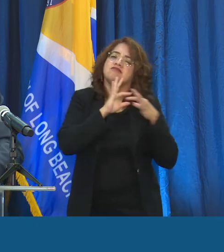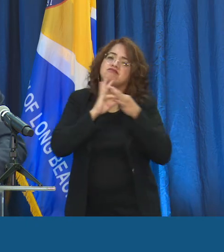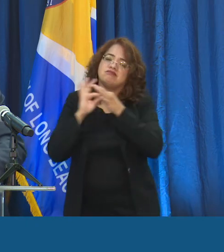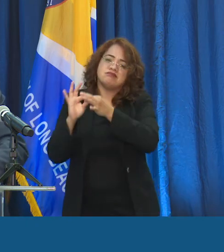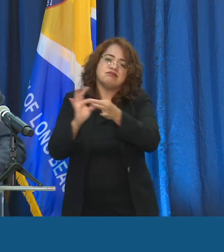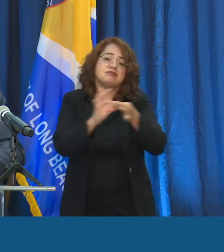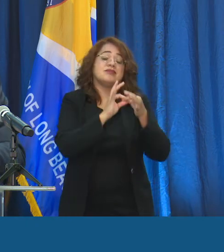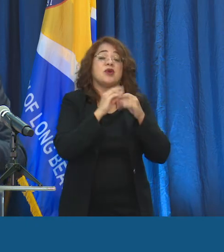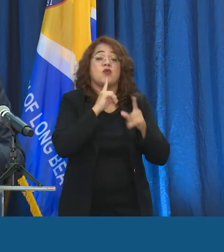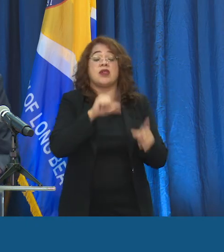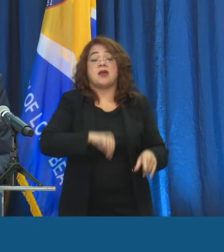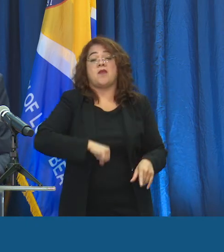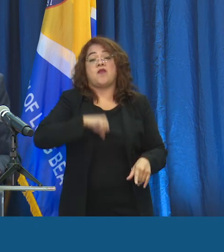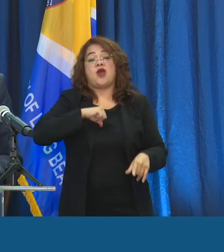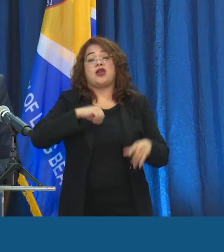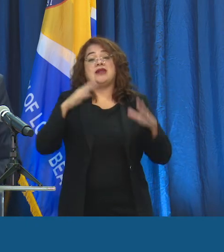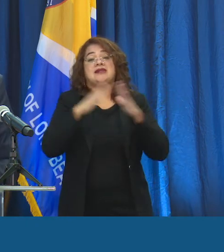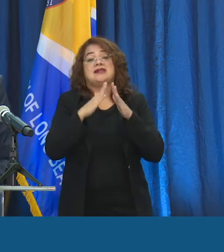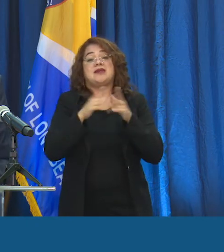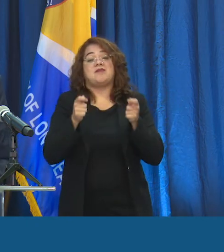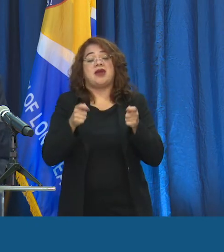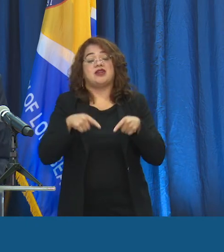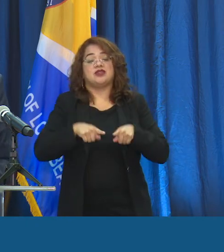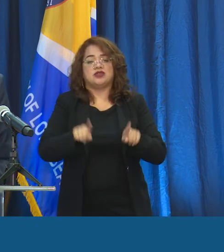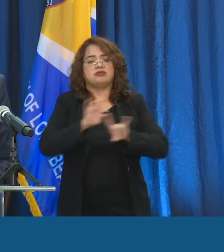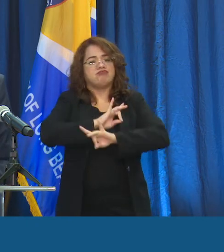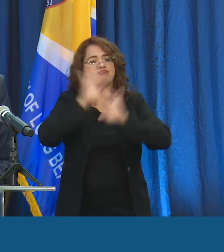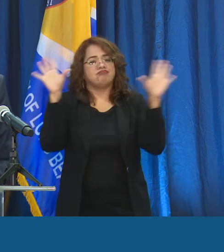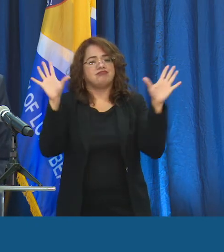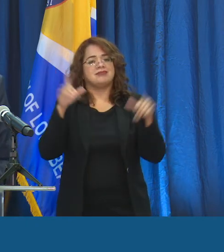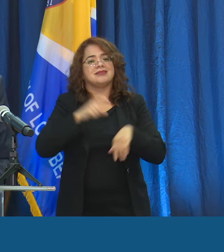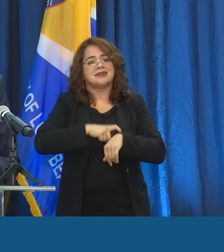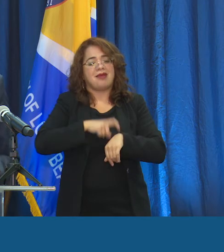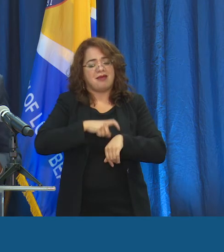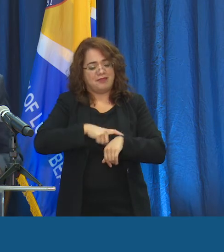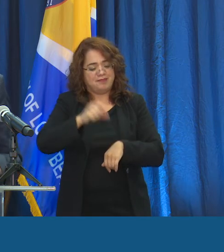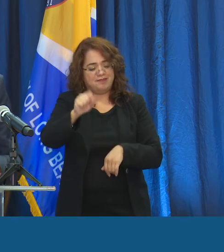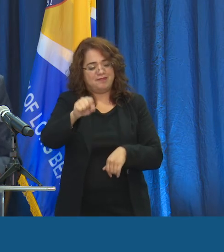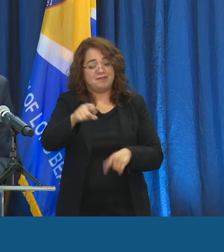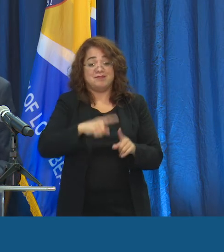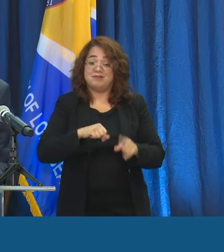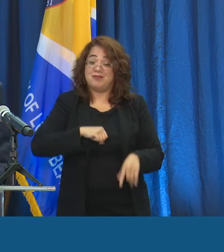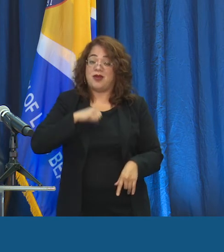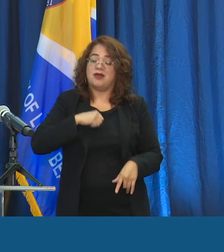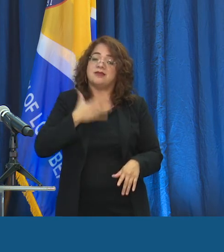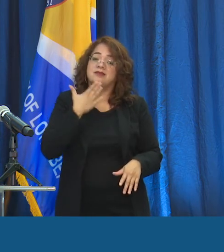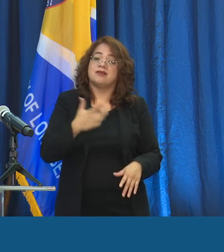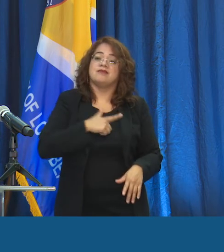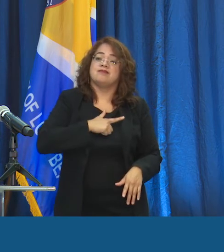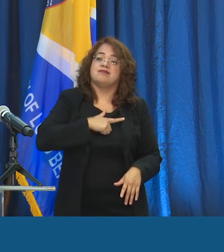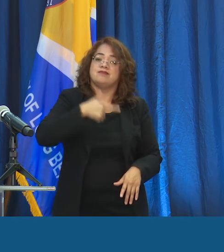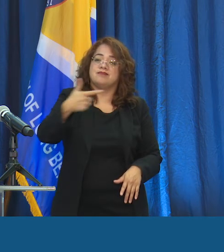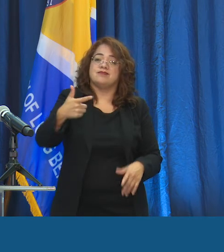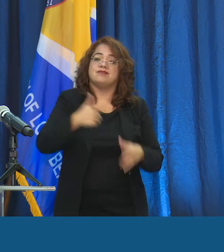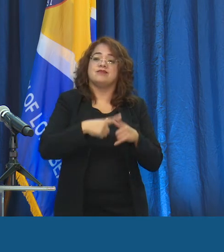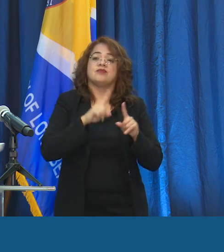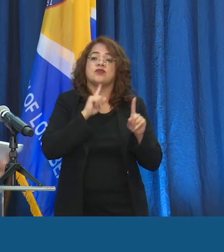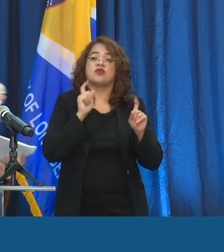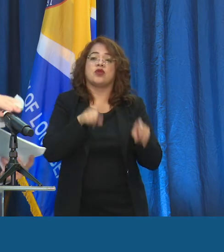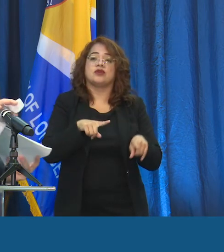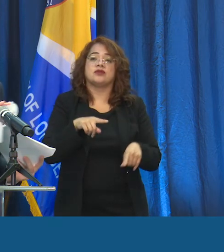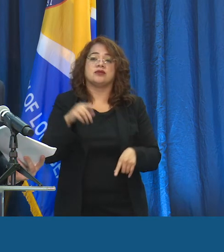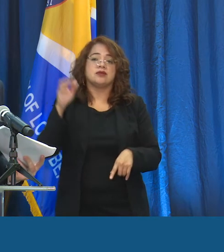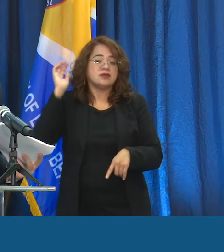to be the city manager at this very difficult time. So with that, we will turn it over to answer questions.